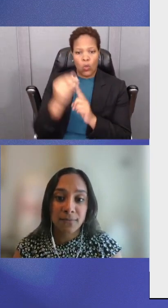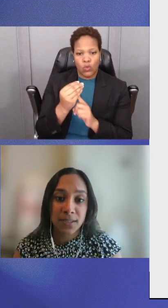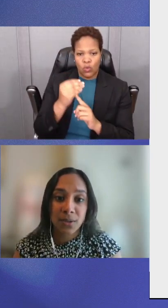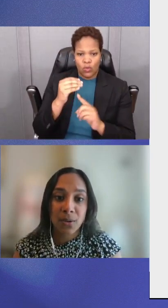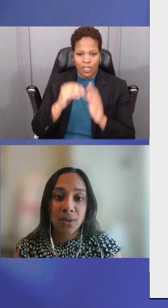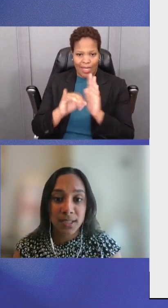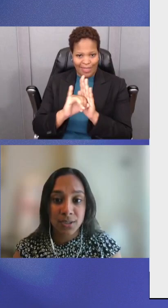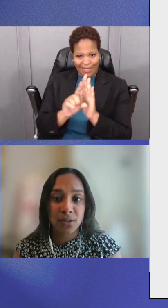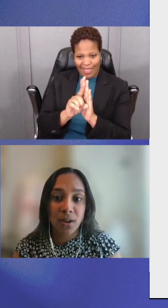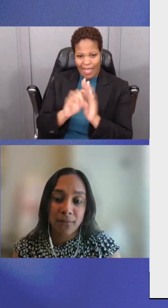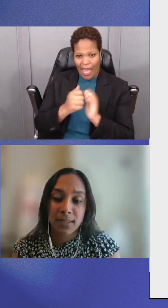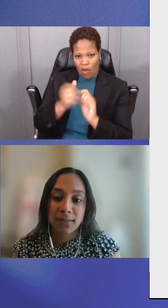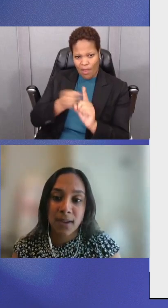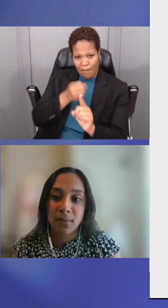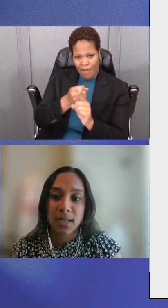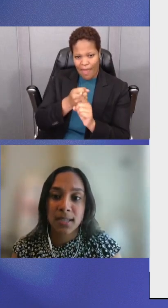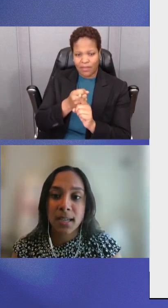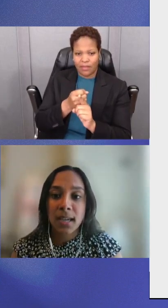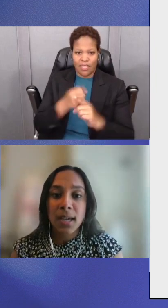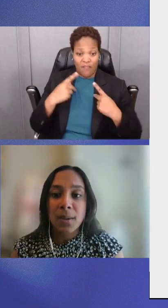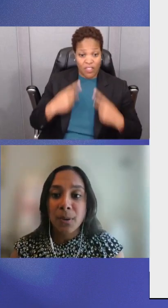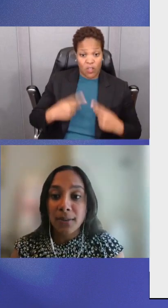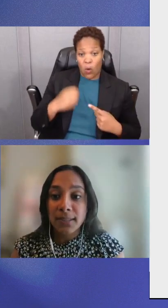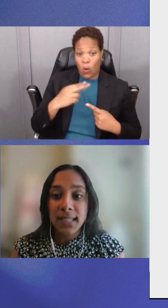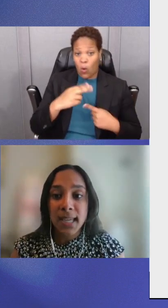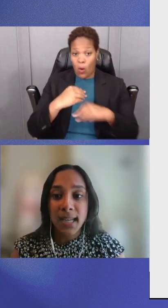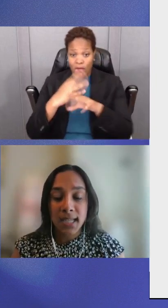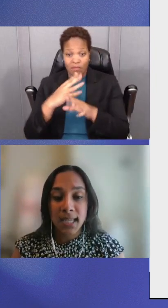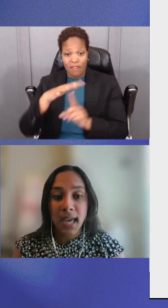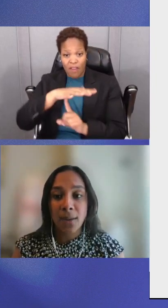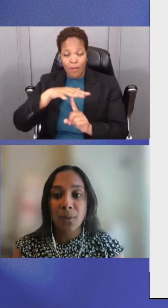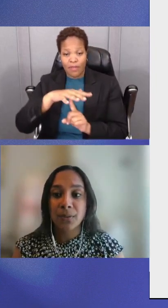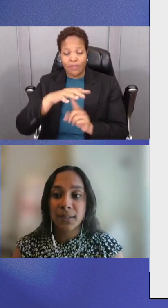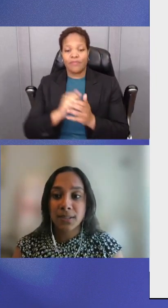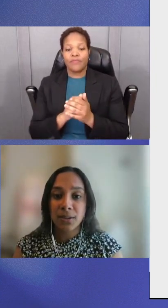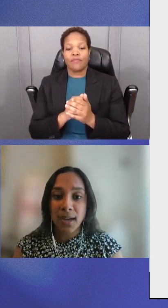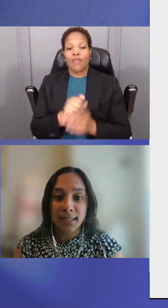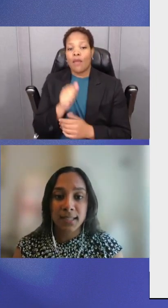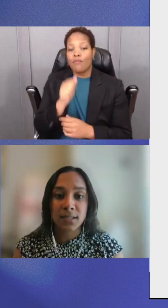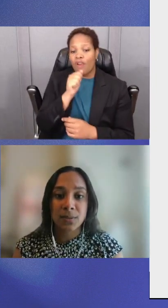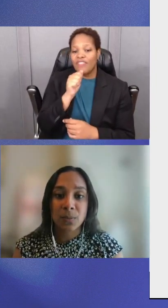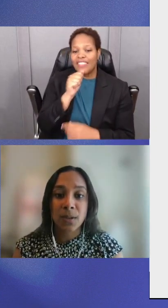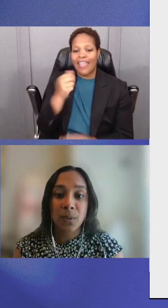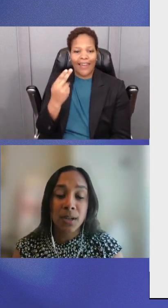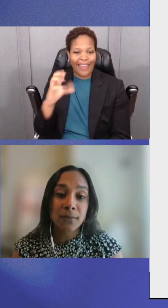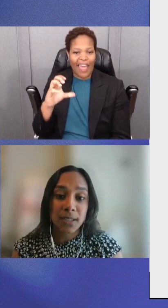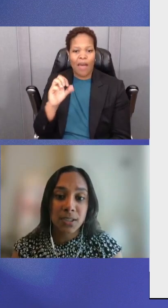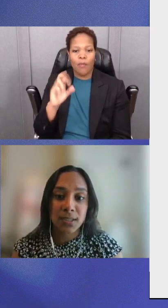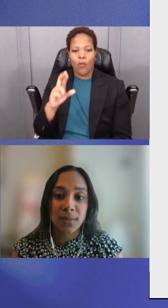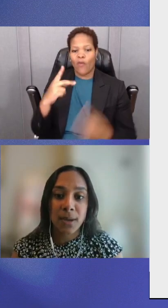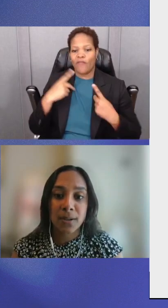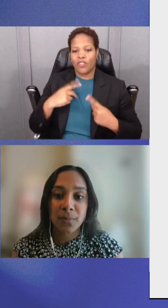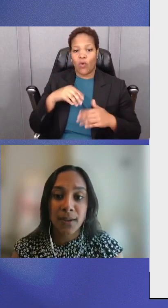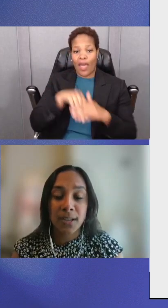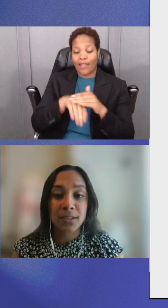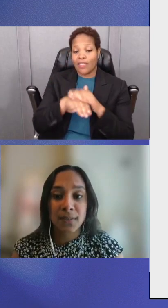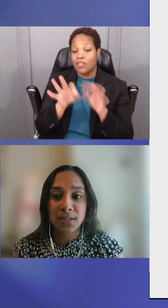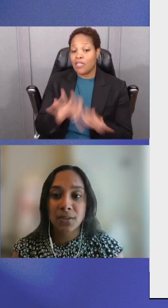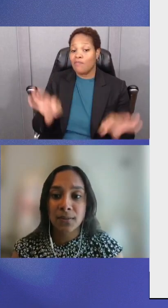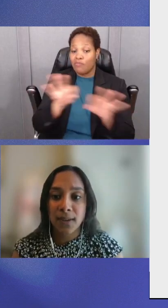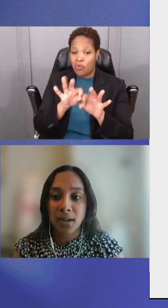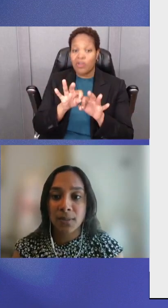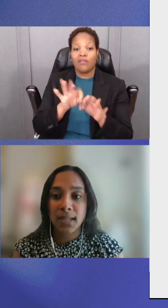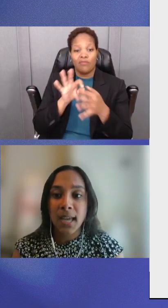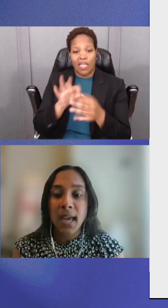impacts a physical or digital office environment. Privacy and handicap or physical access were important features about a provider's